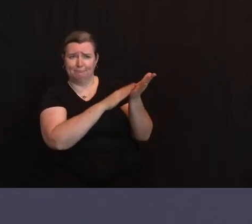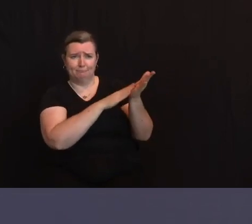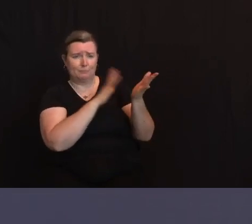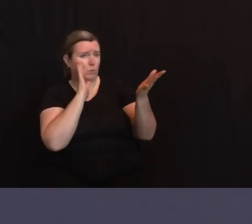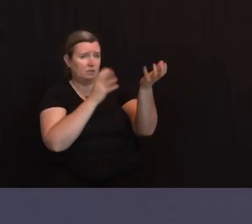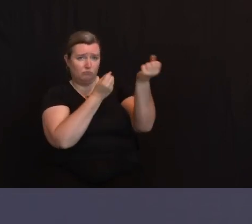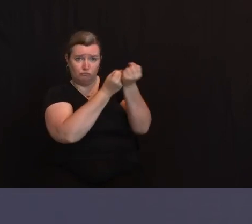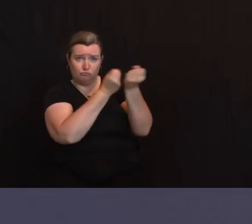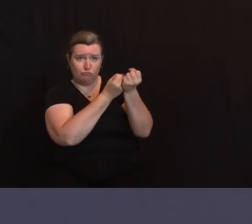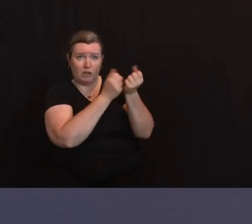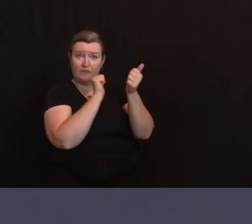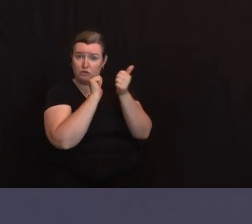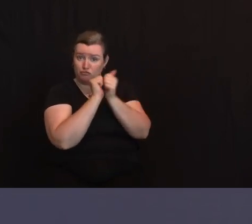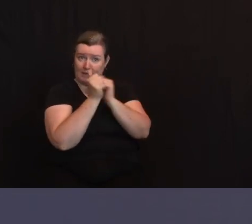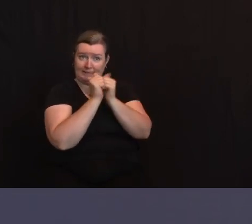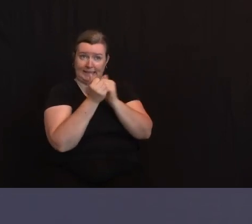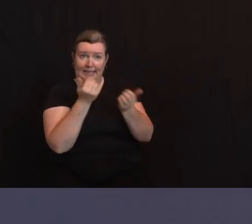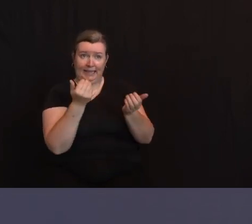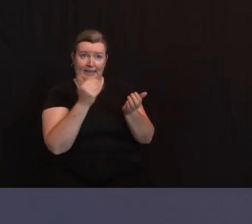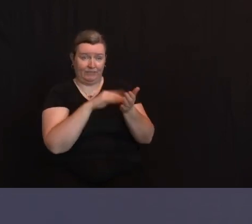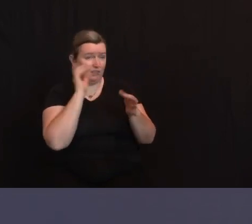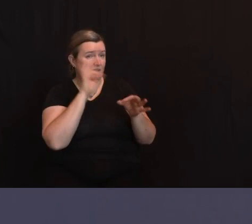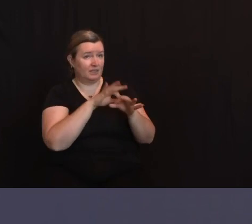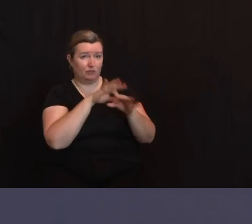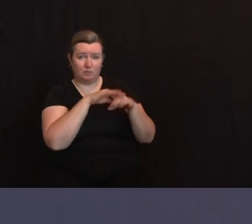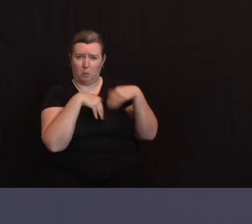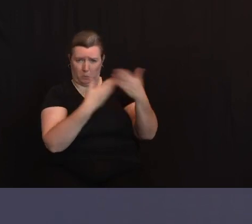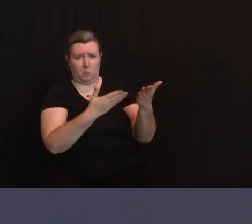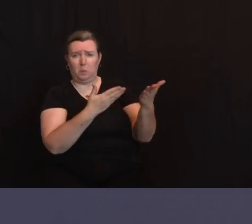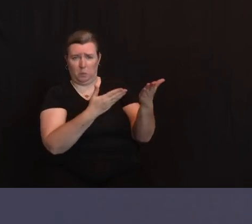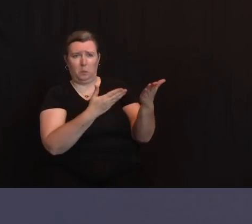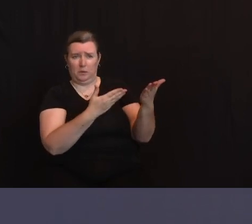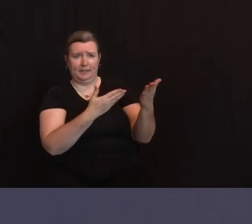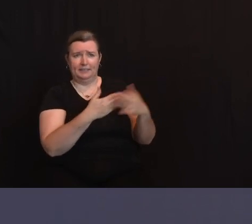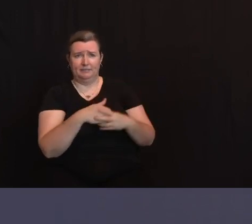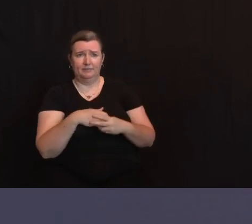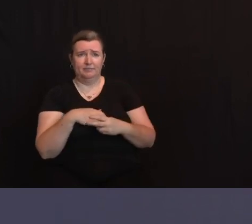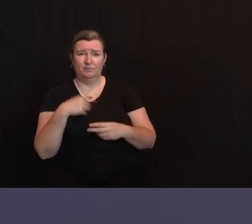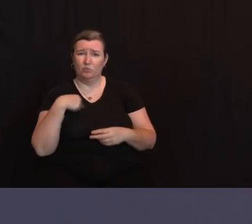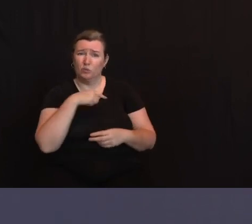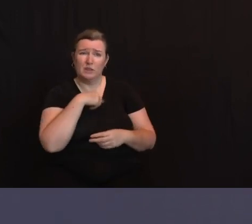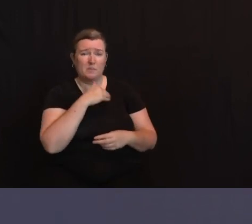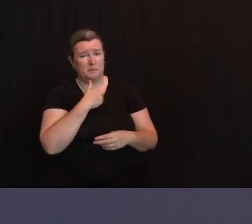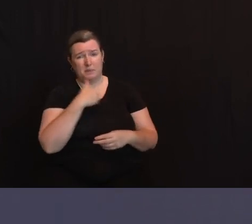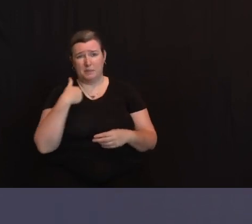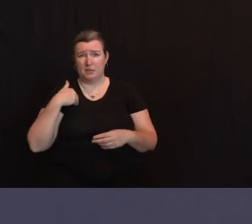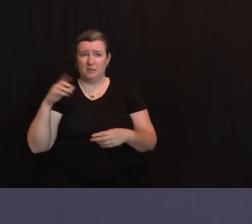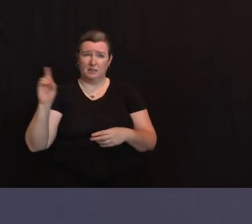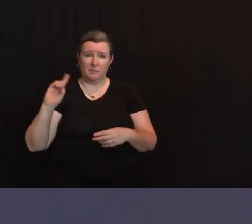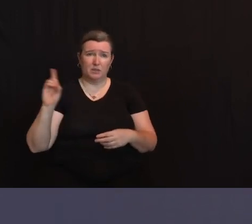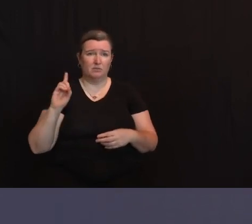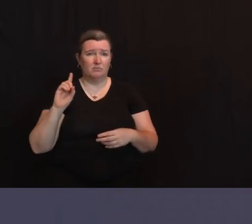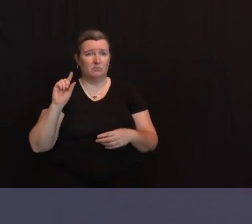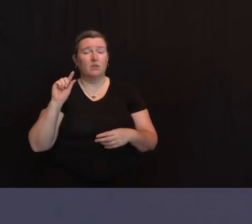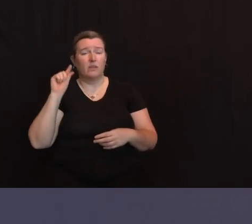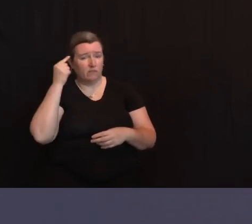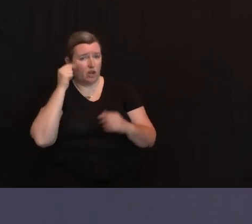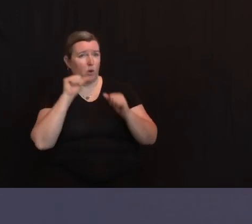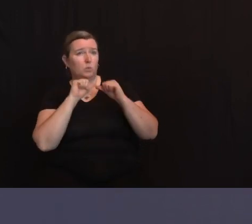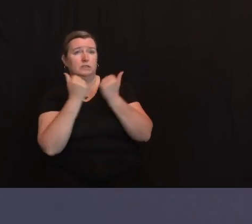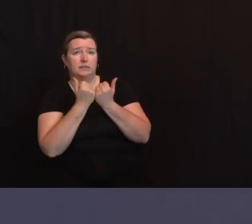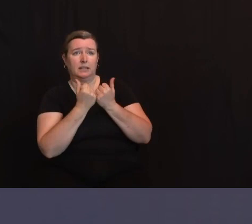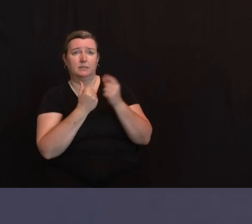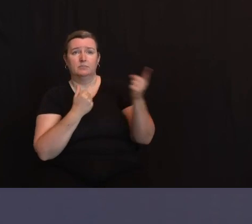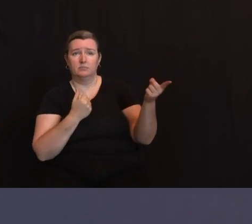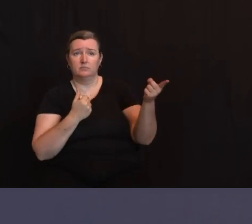reelection as in my personal capacity as chair of the Democratic Governors Association. He does a great job. He and I exchanged voicemails yesterday. We